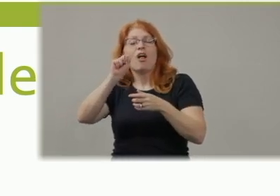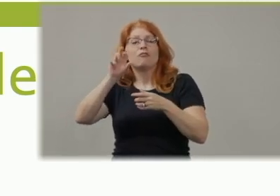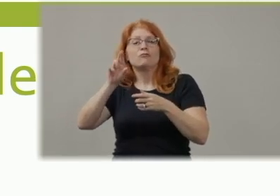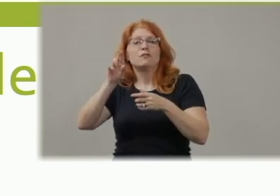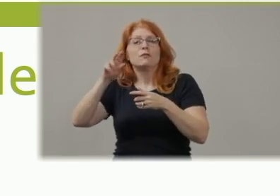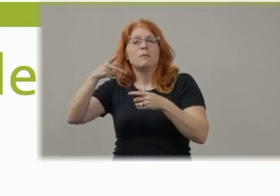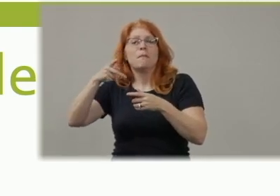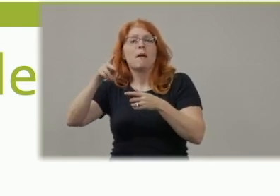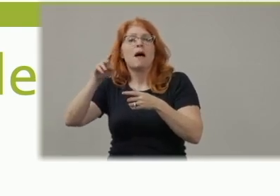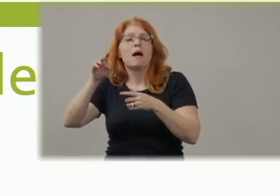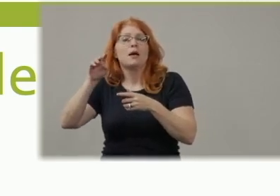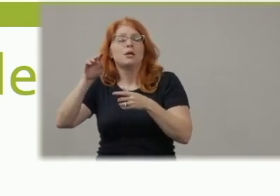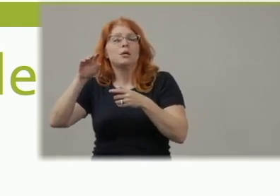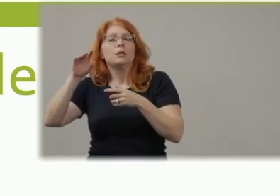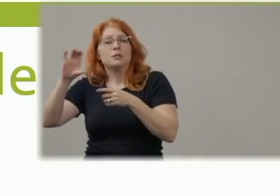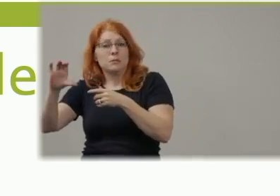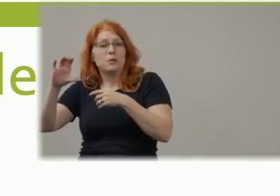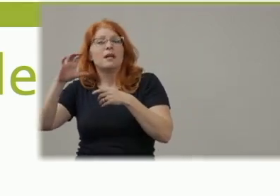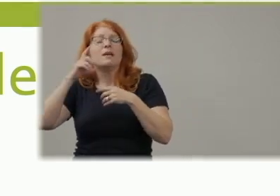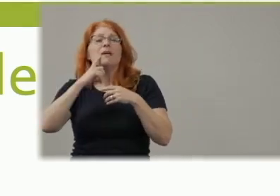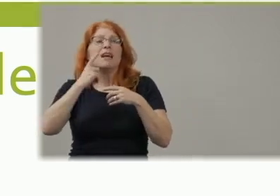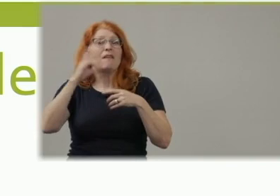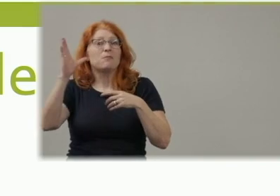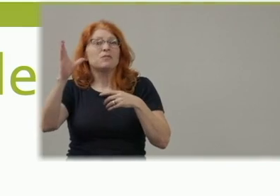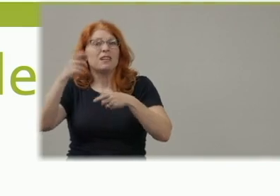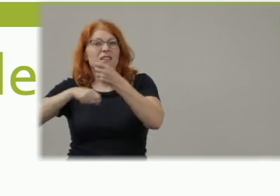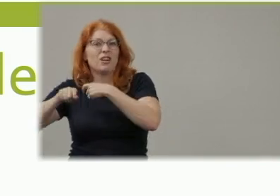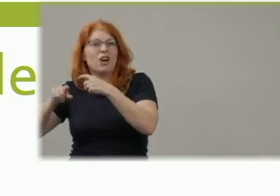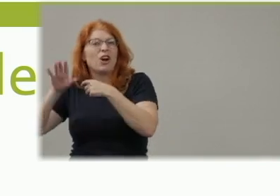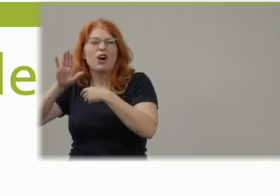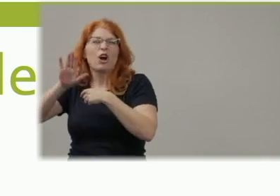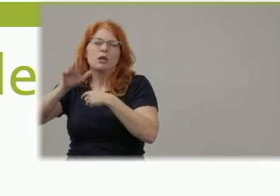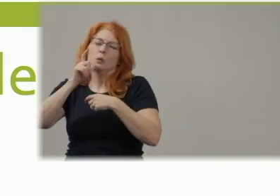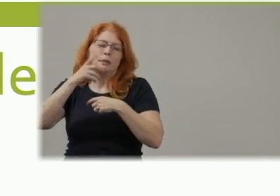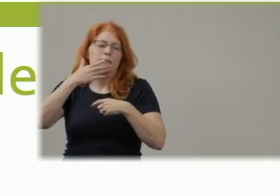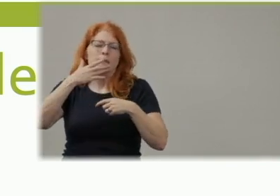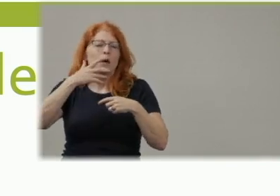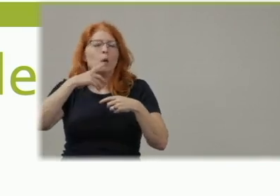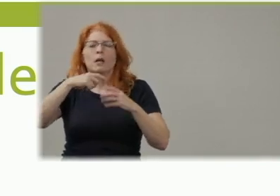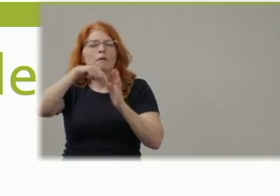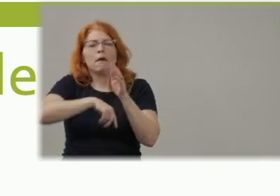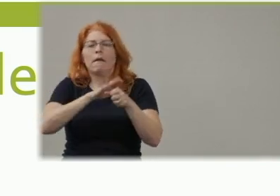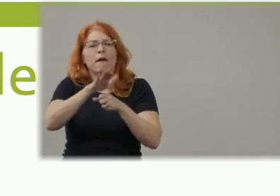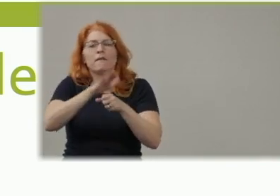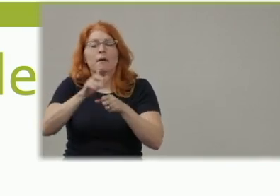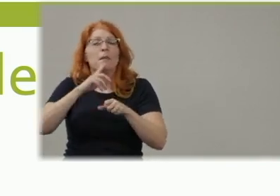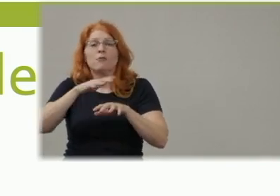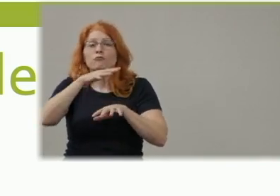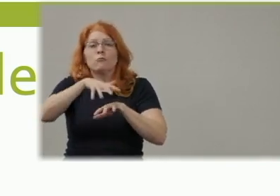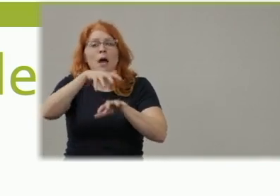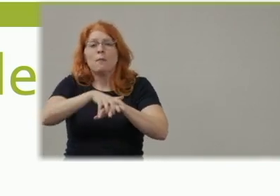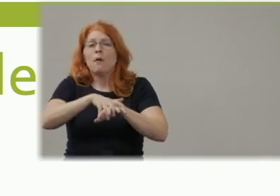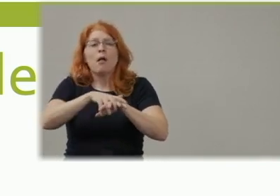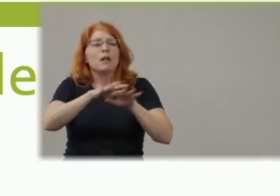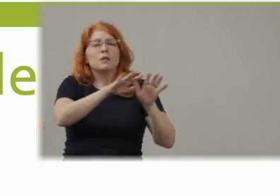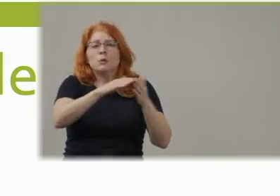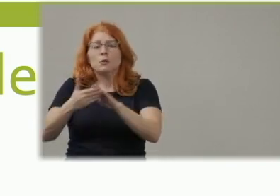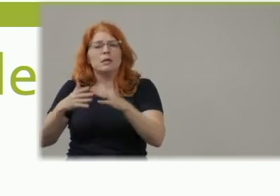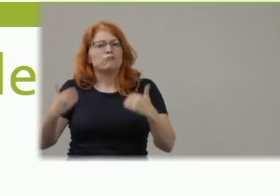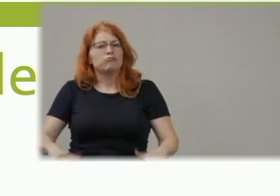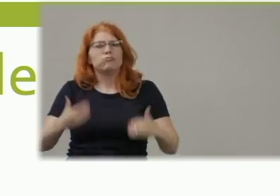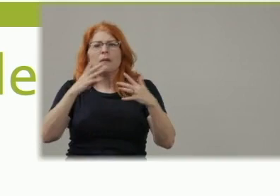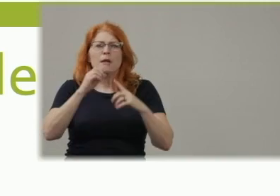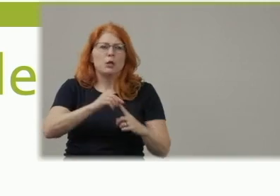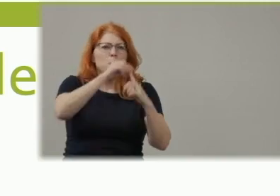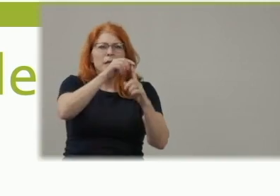I would be doing a disservice if I presented on her slides. Our tribal nations are amazing, and there's so much uniqueness